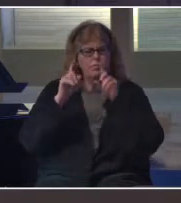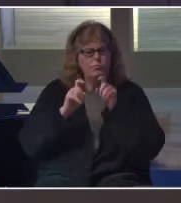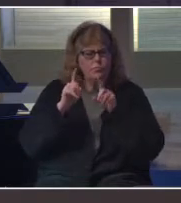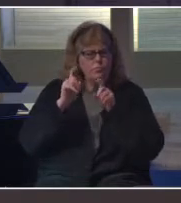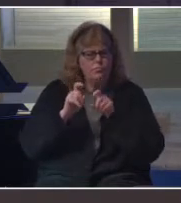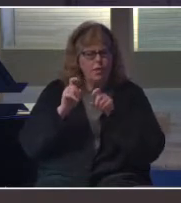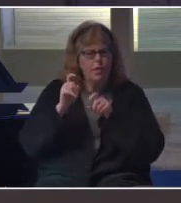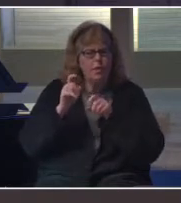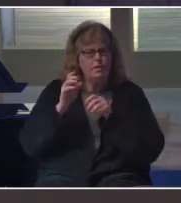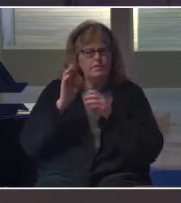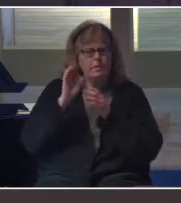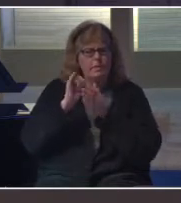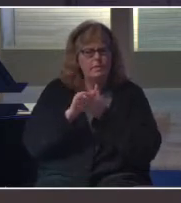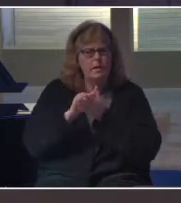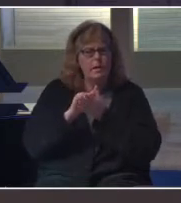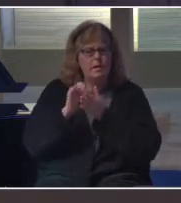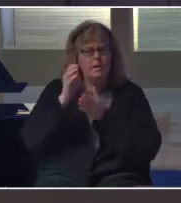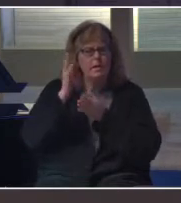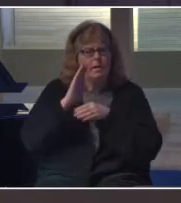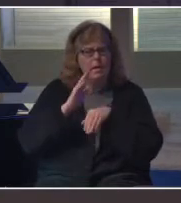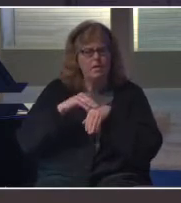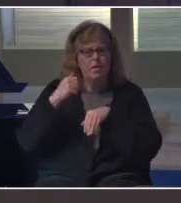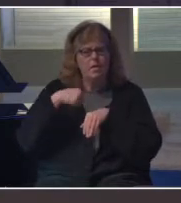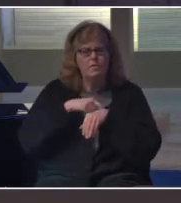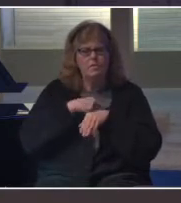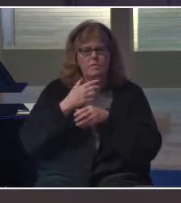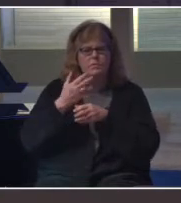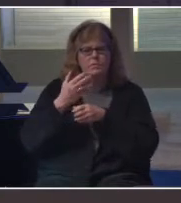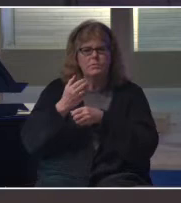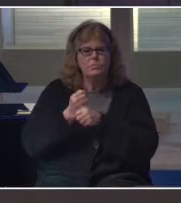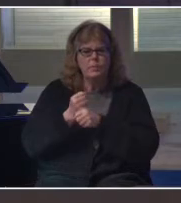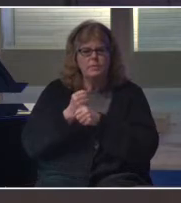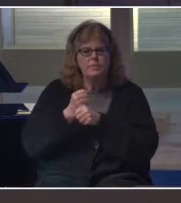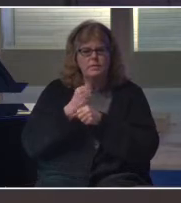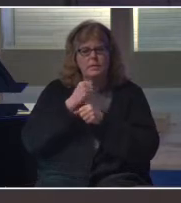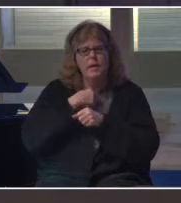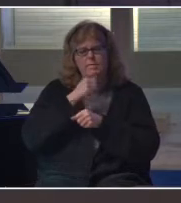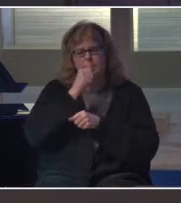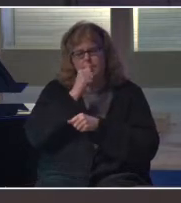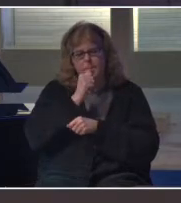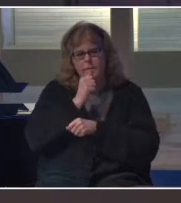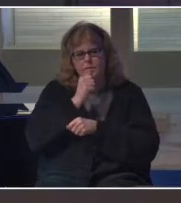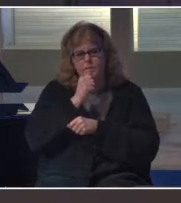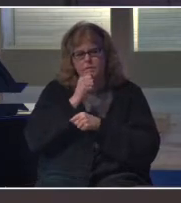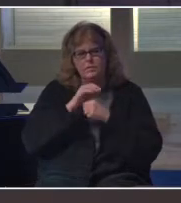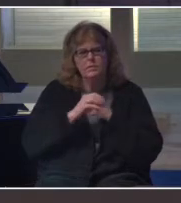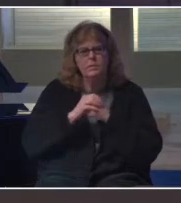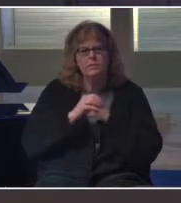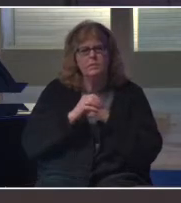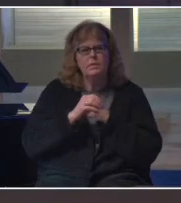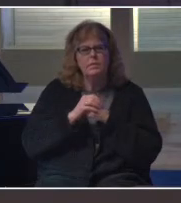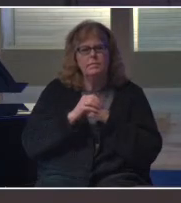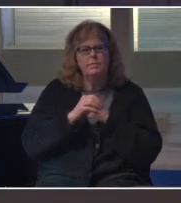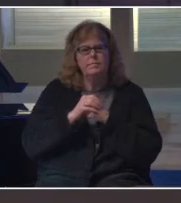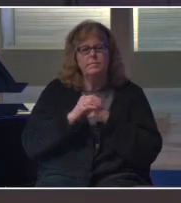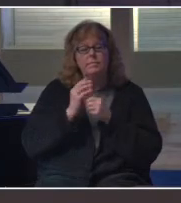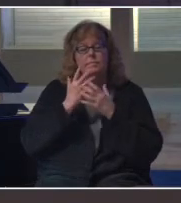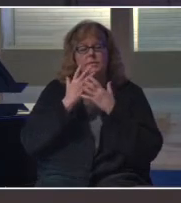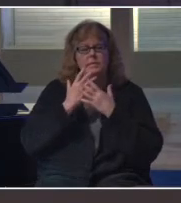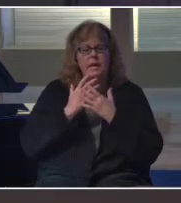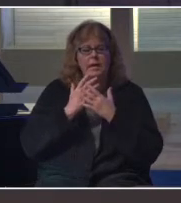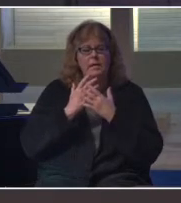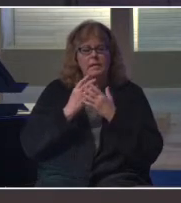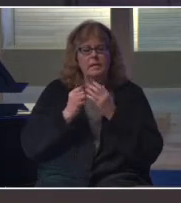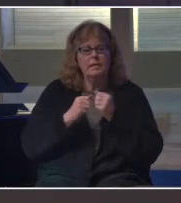this that God calls us to trust and have patience. Well, sadly,